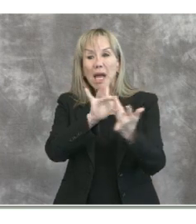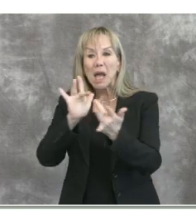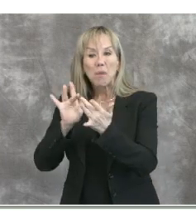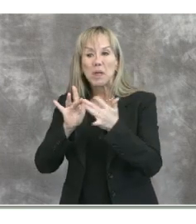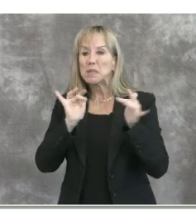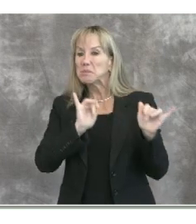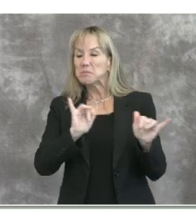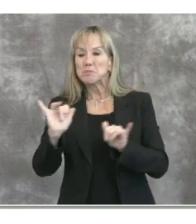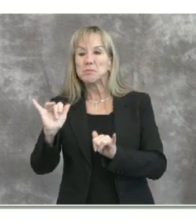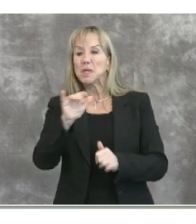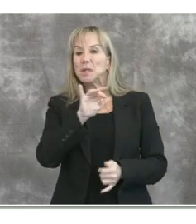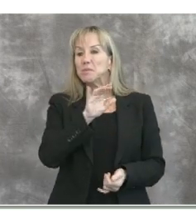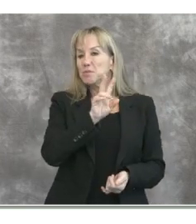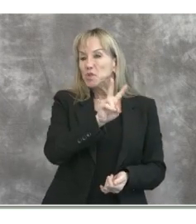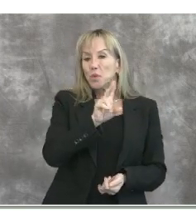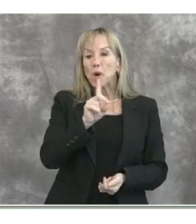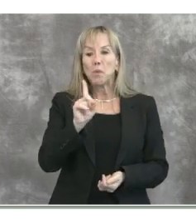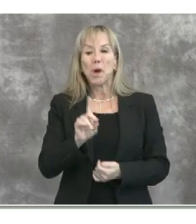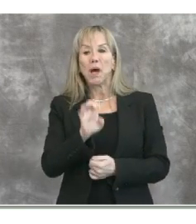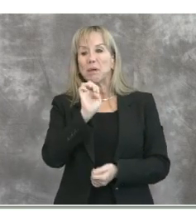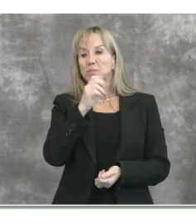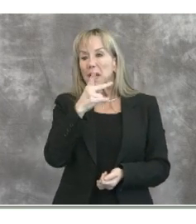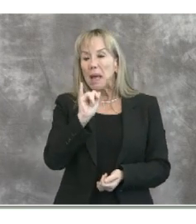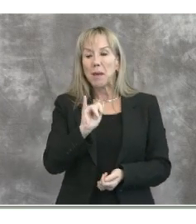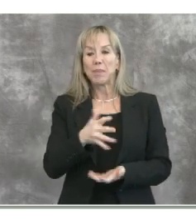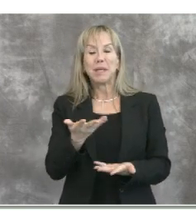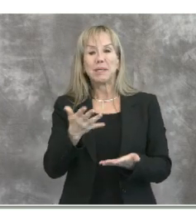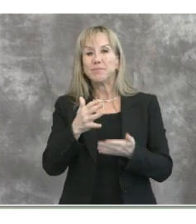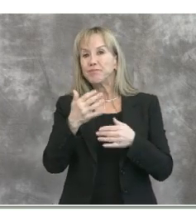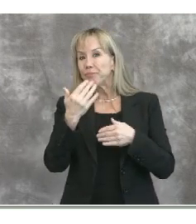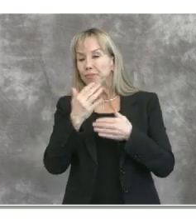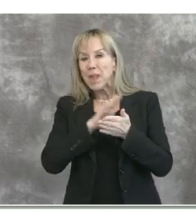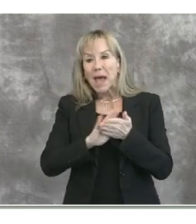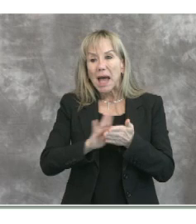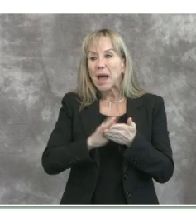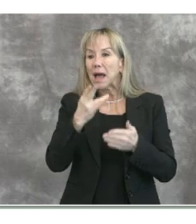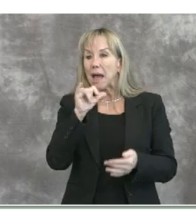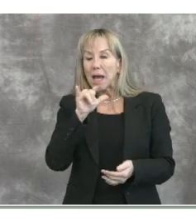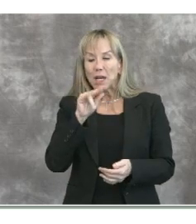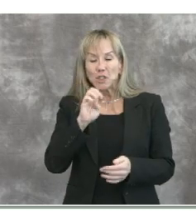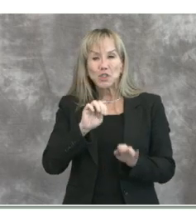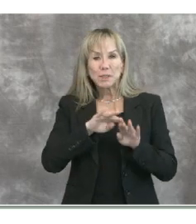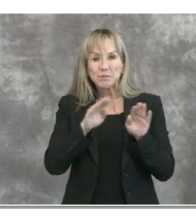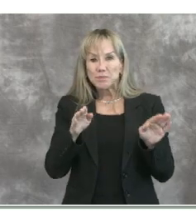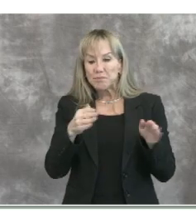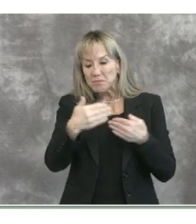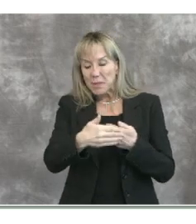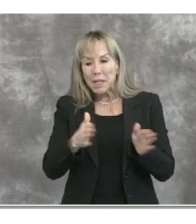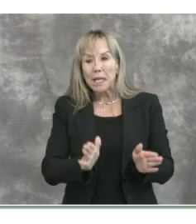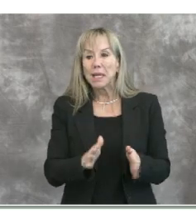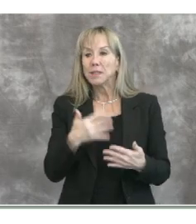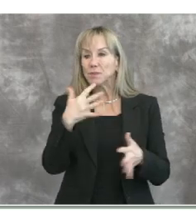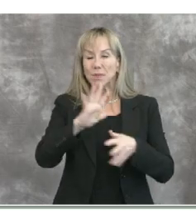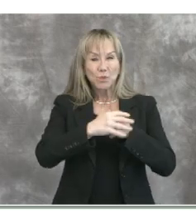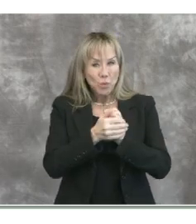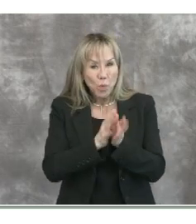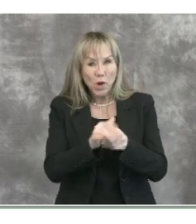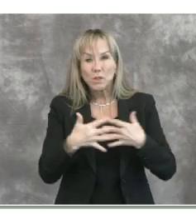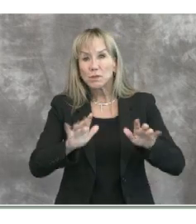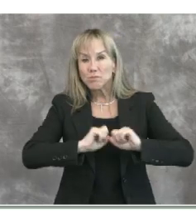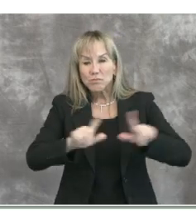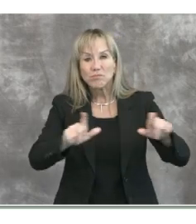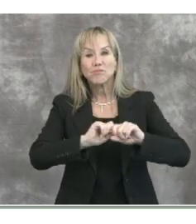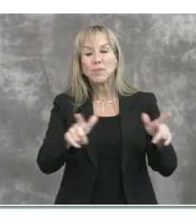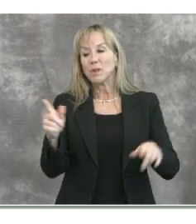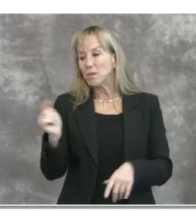211, nursing, epi, jump and hygiene kits, an increase in 10 additional hand washing stations that have been deployed, and